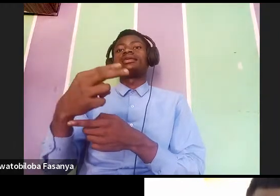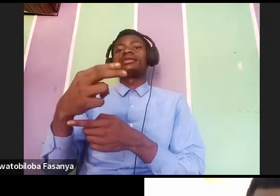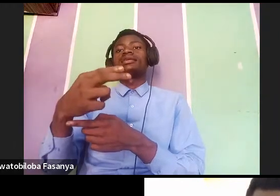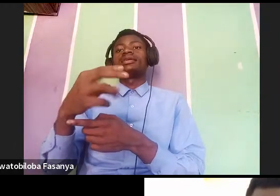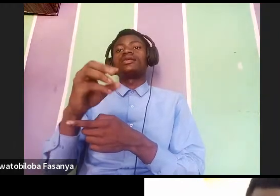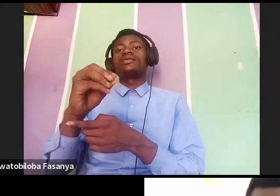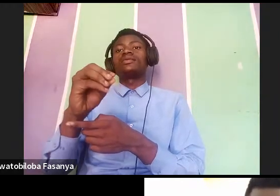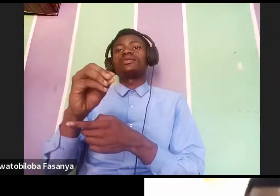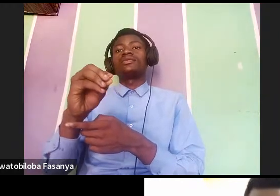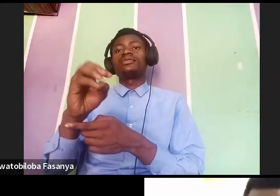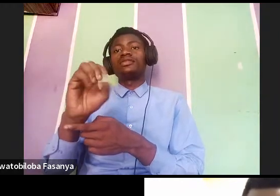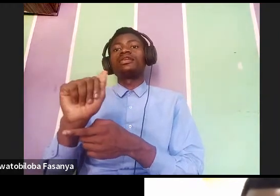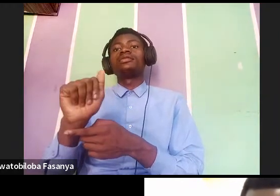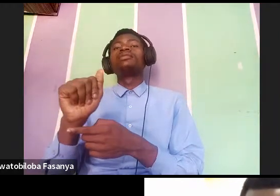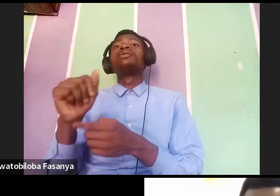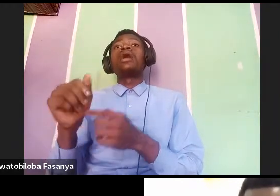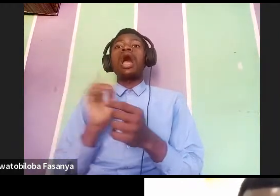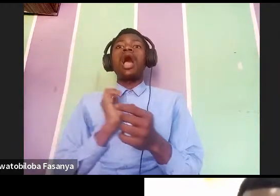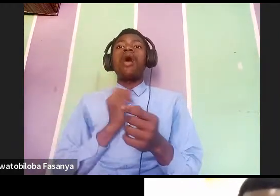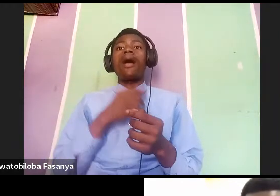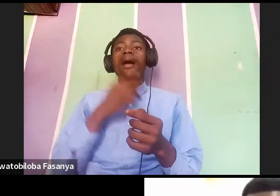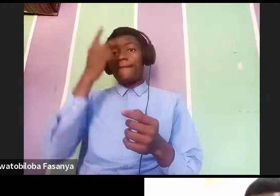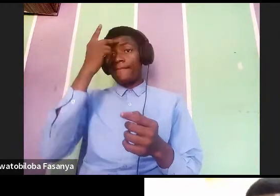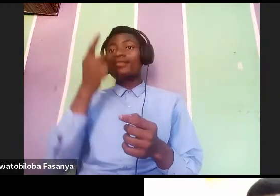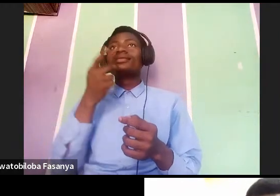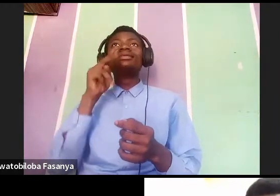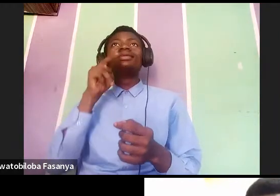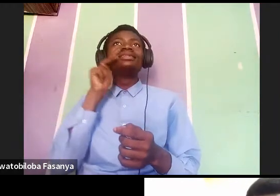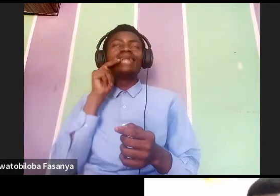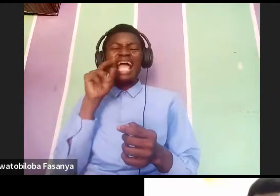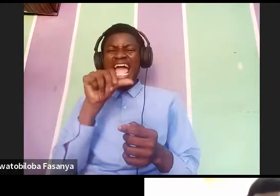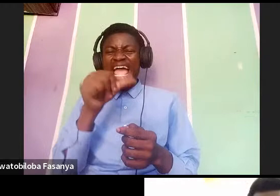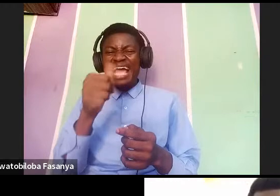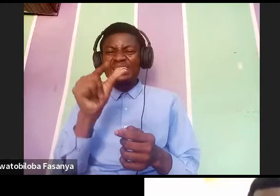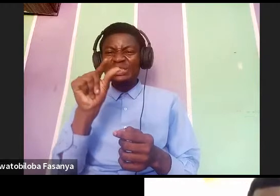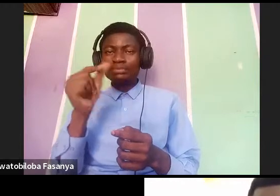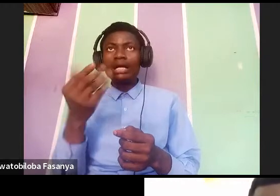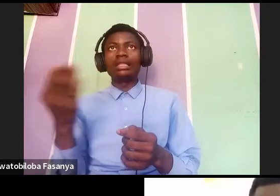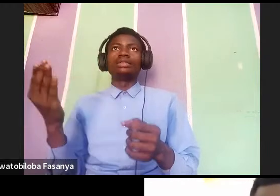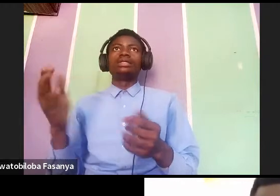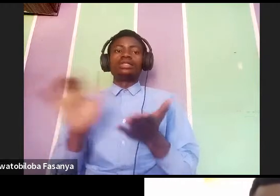Any small thing, of course, before you know it, they've taken drugs. But you've only